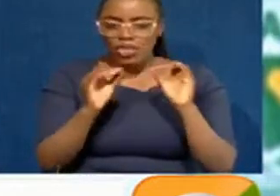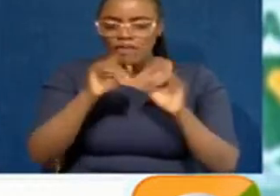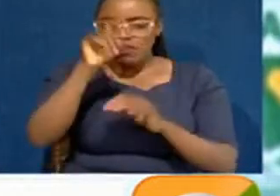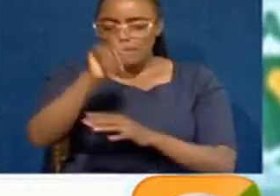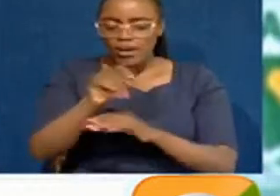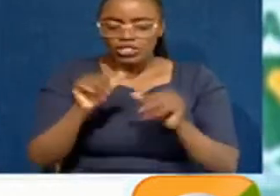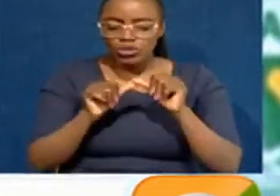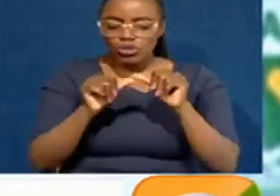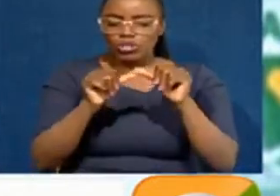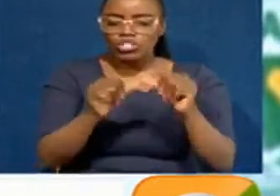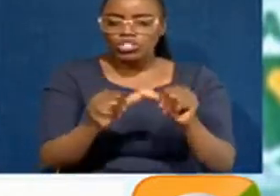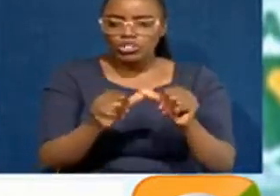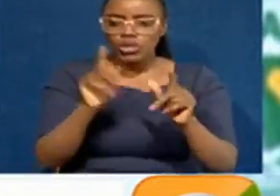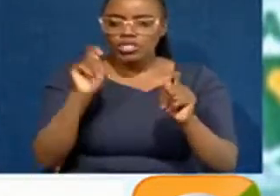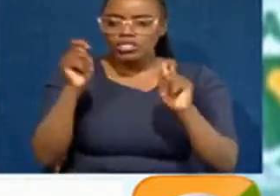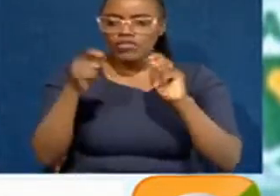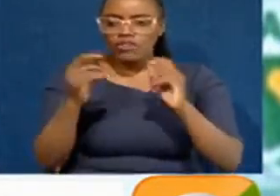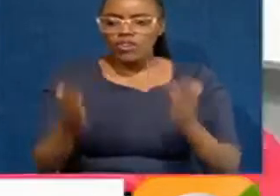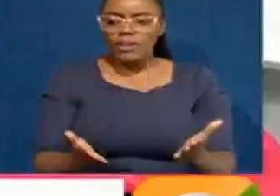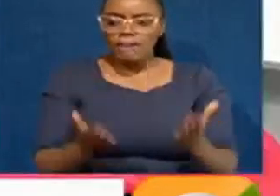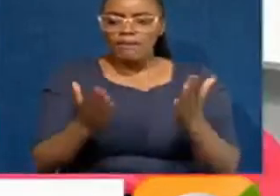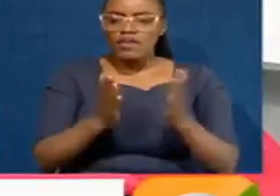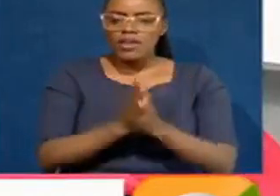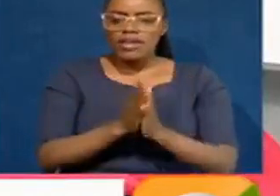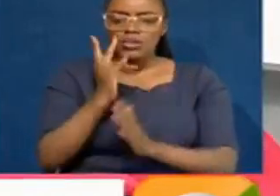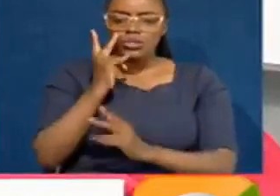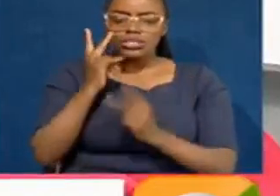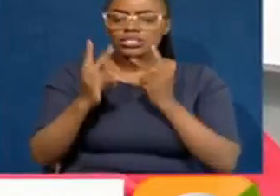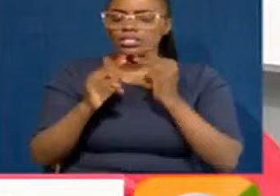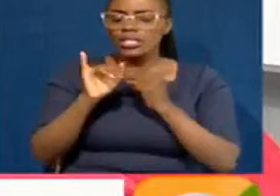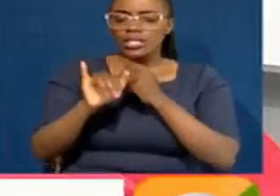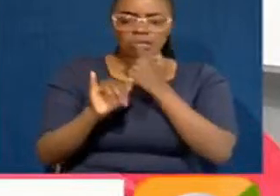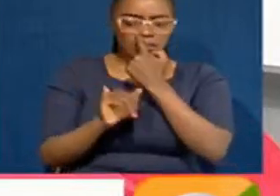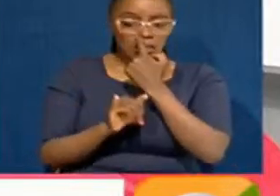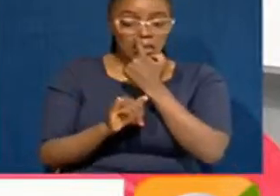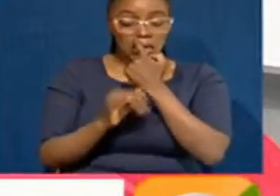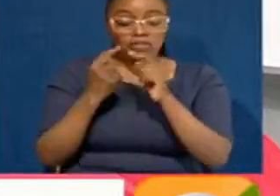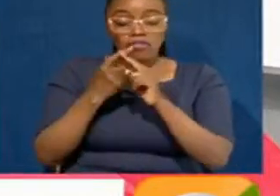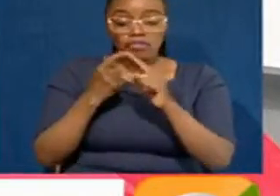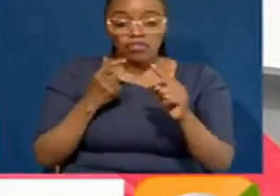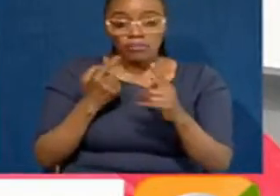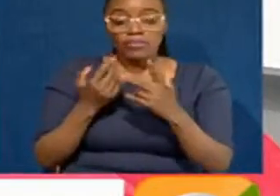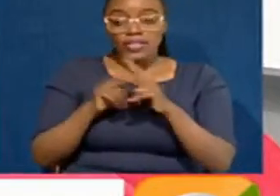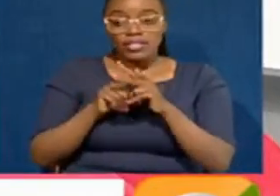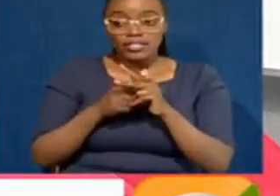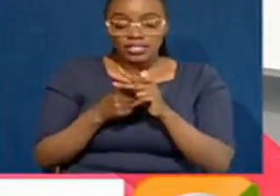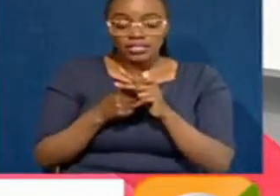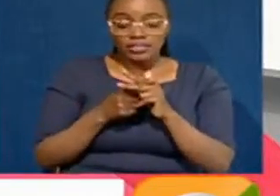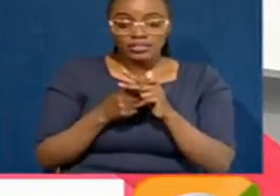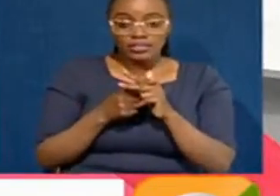keep improving exactly. and taking exactly. a look at it. Yeah. From the start,